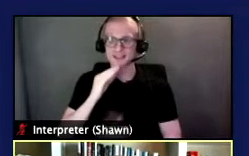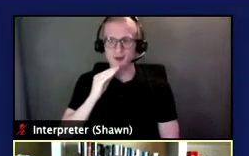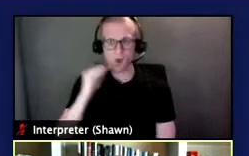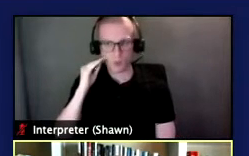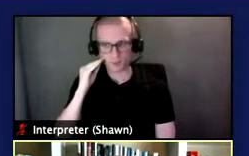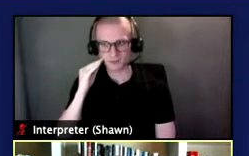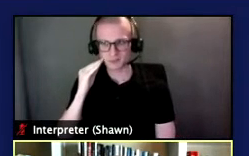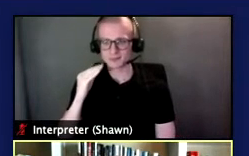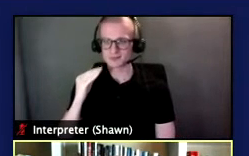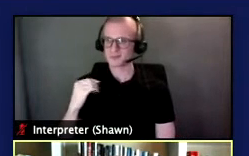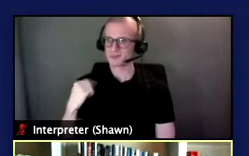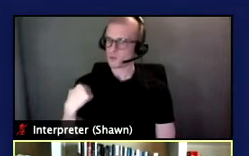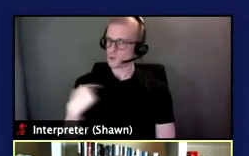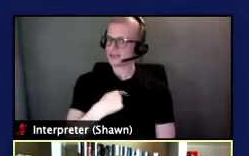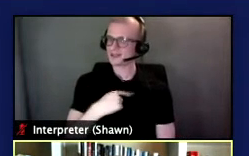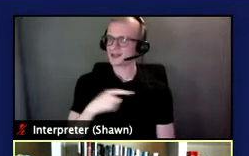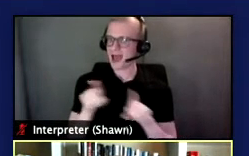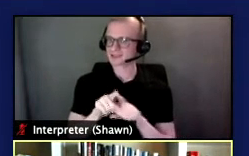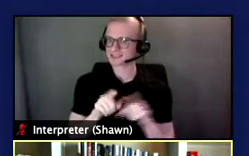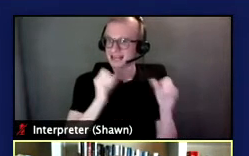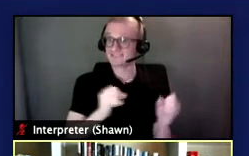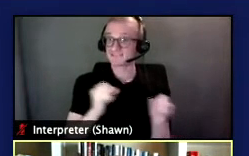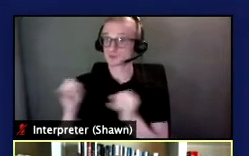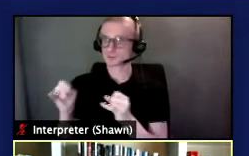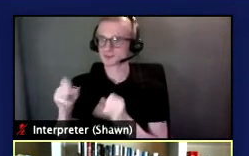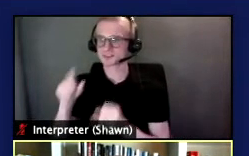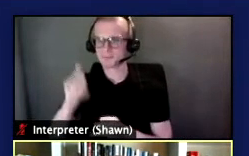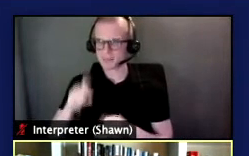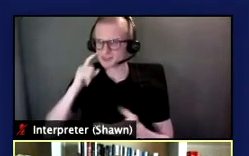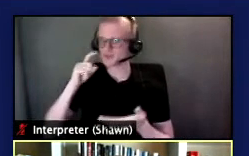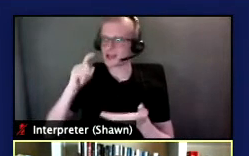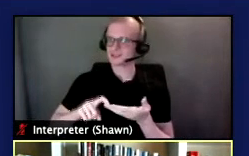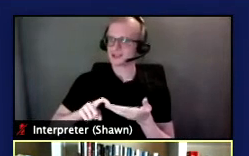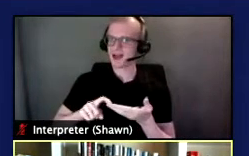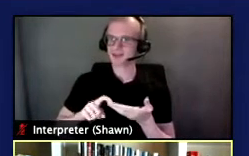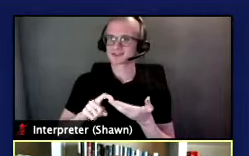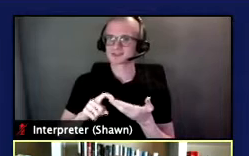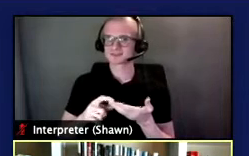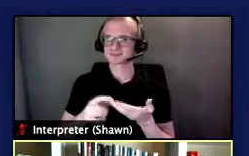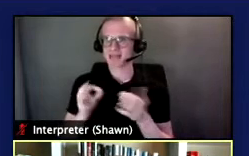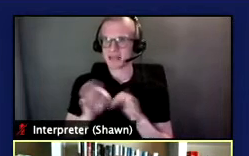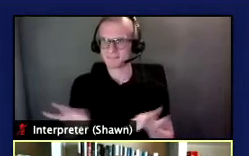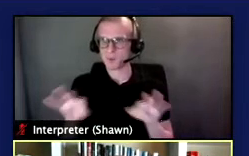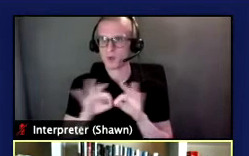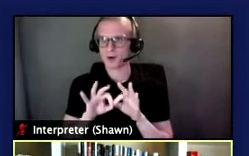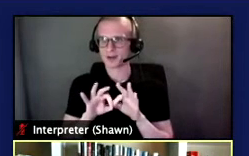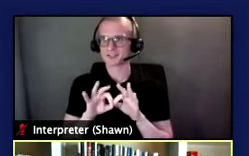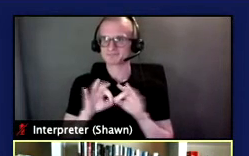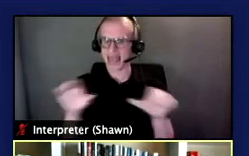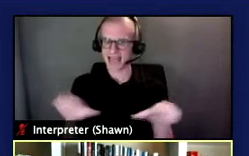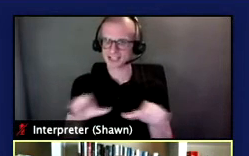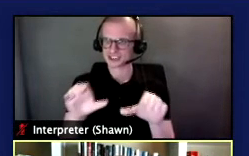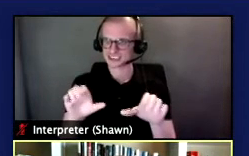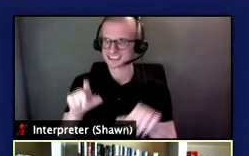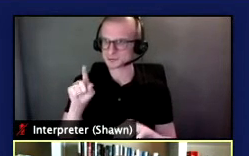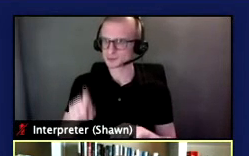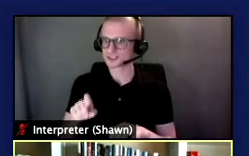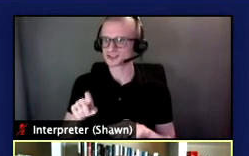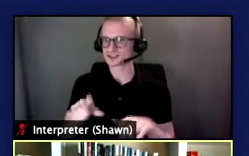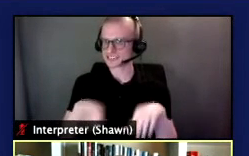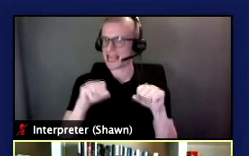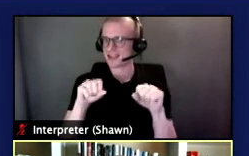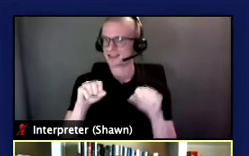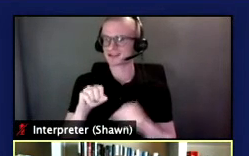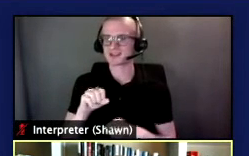to recognize the very important steps that we all should be taking. As the governor has asked, we should only be interacting